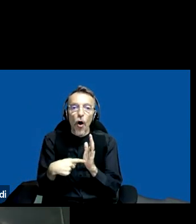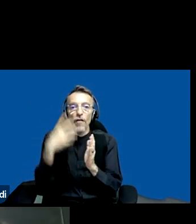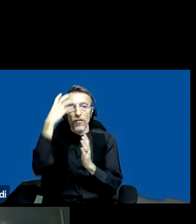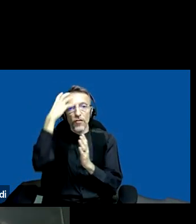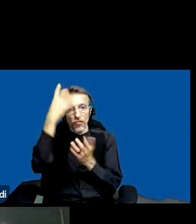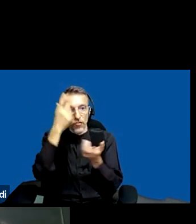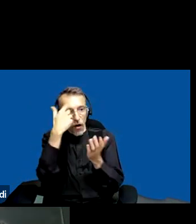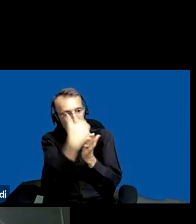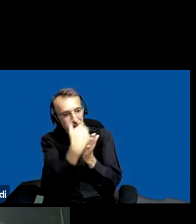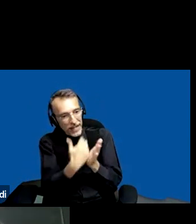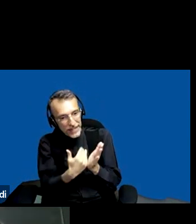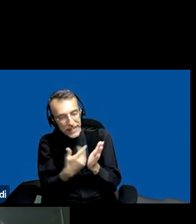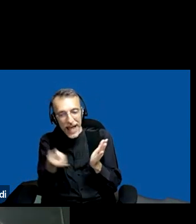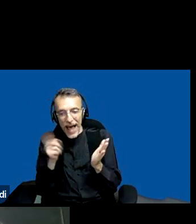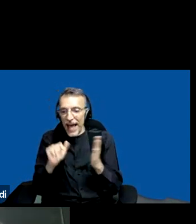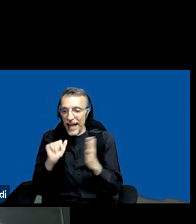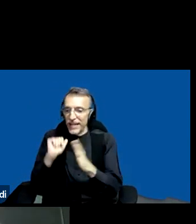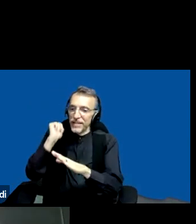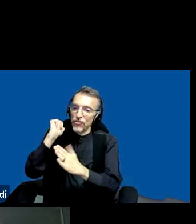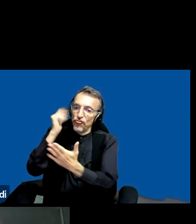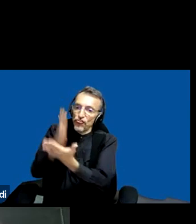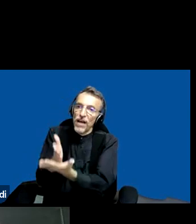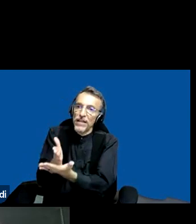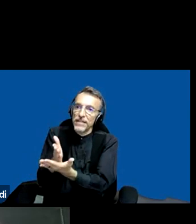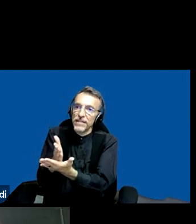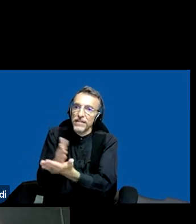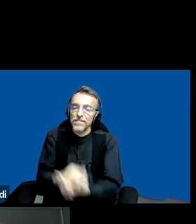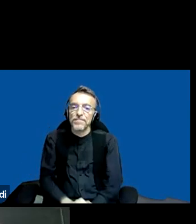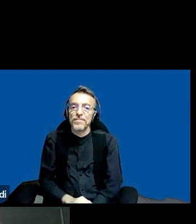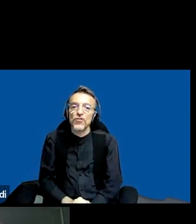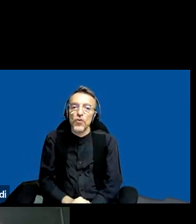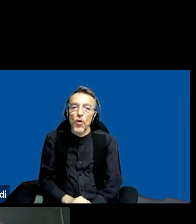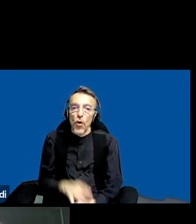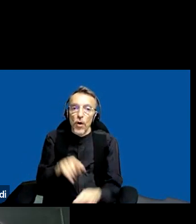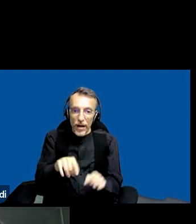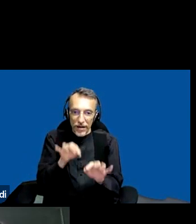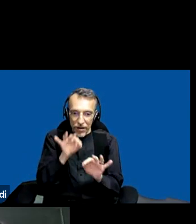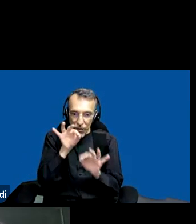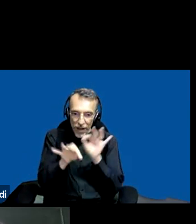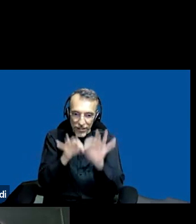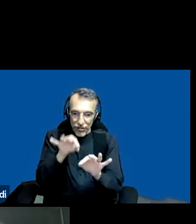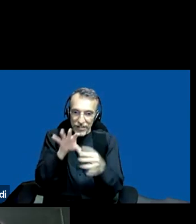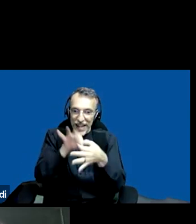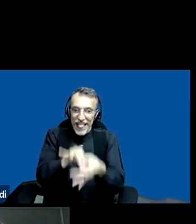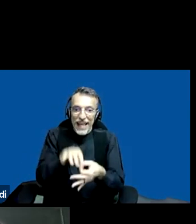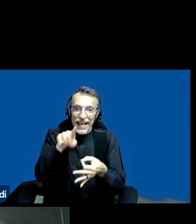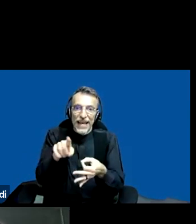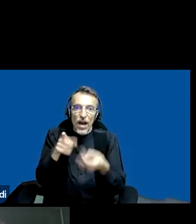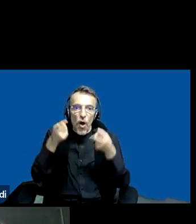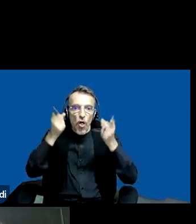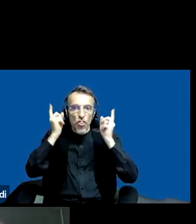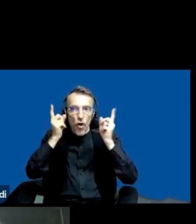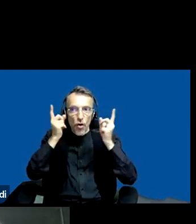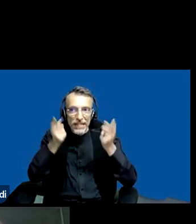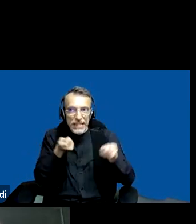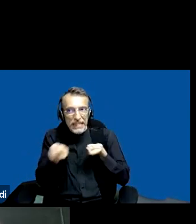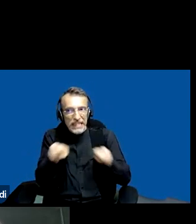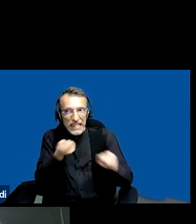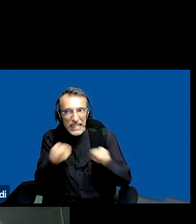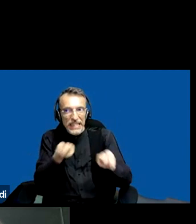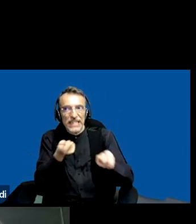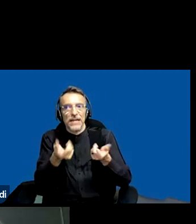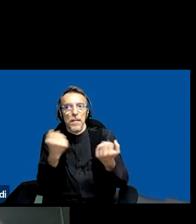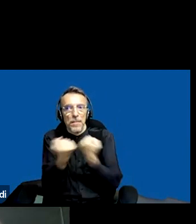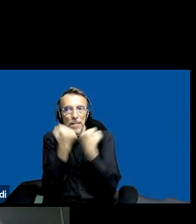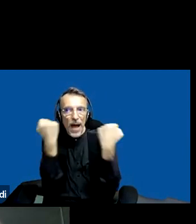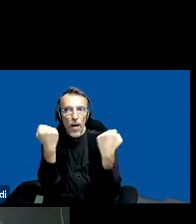trust. So launching straight into some of these questions of authority, authoritarianism, and power. And that'll be given